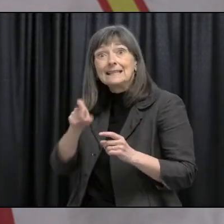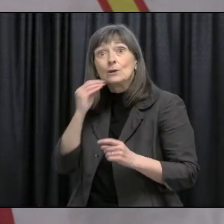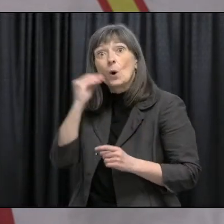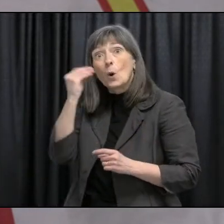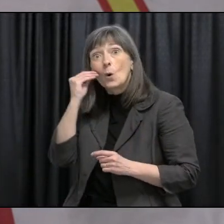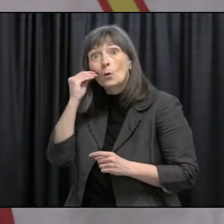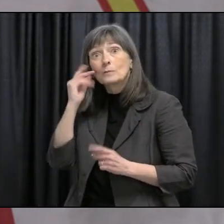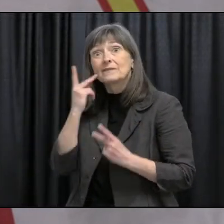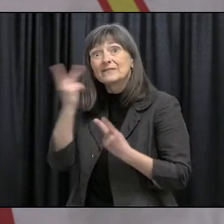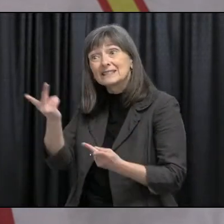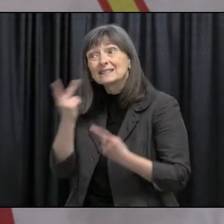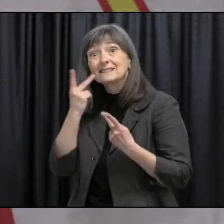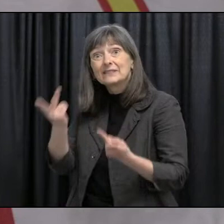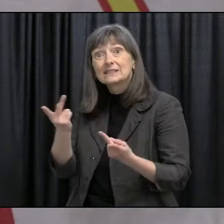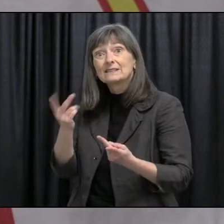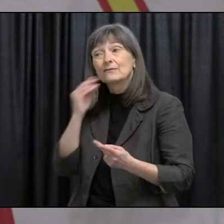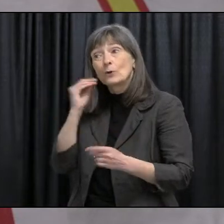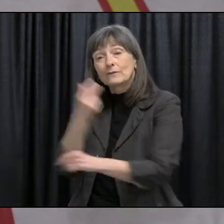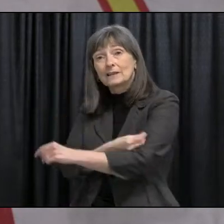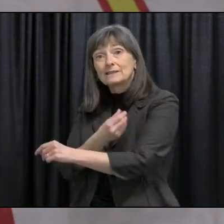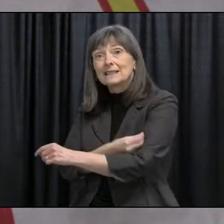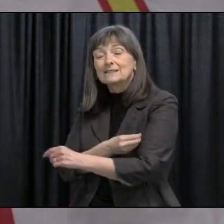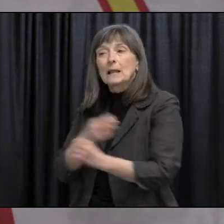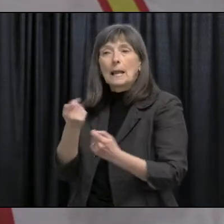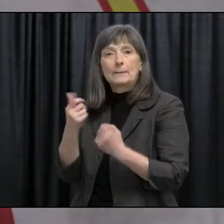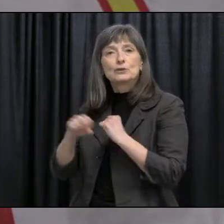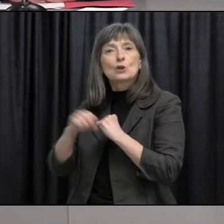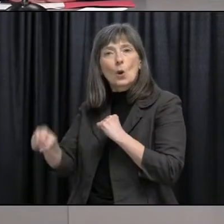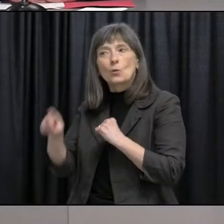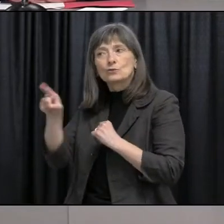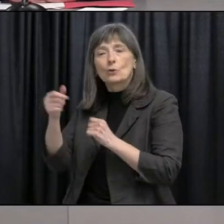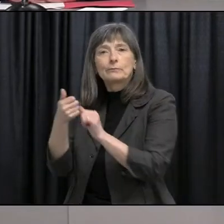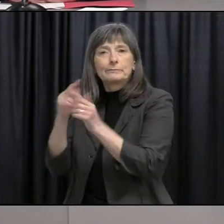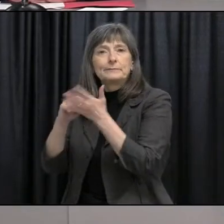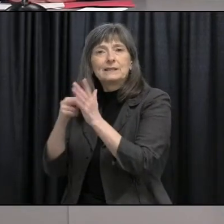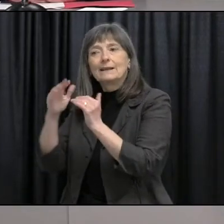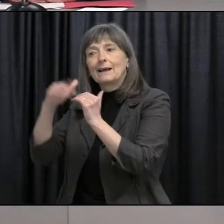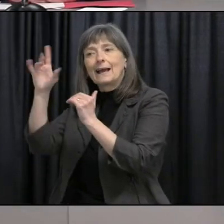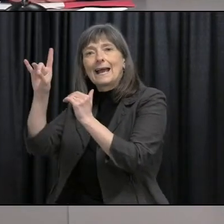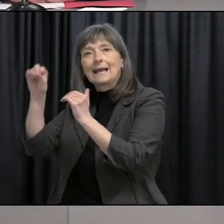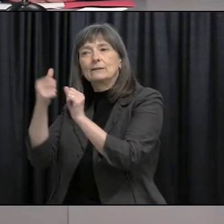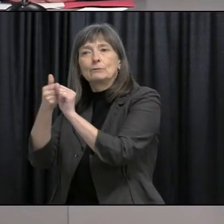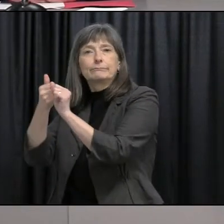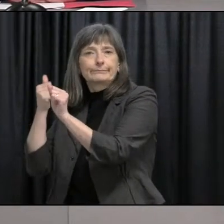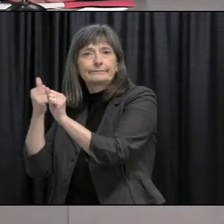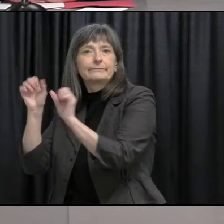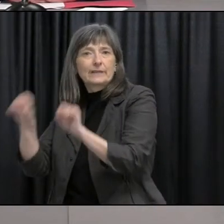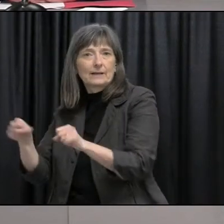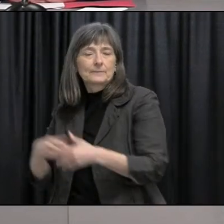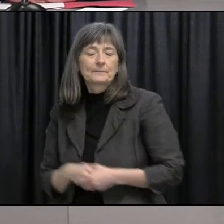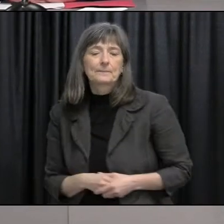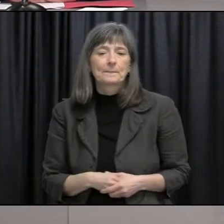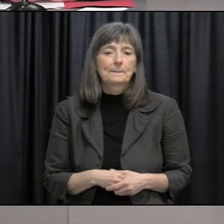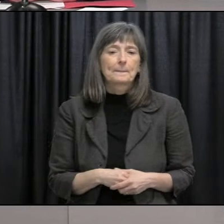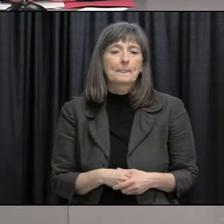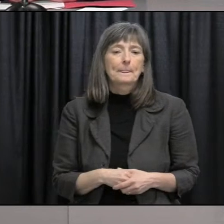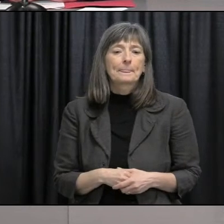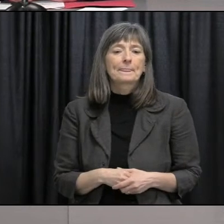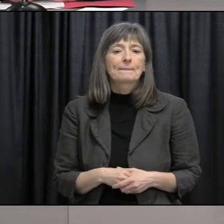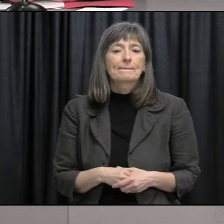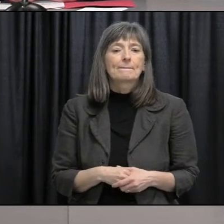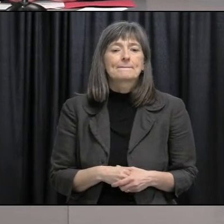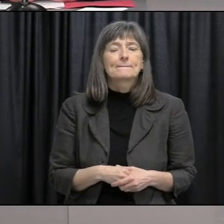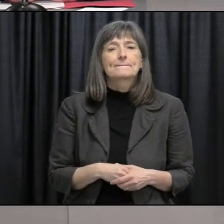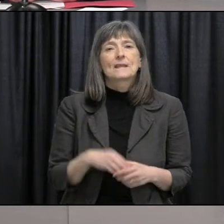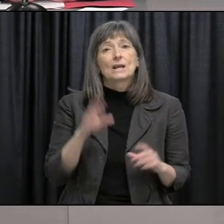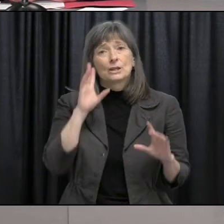to get their vaccination as well. Thank you. And Dr. Fitzgerald, the Premier has said the reason the questions